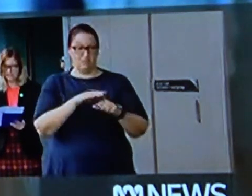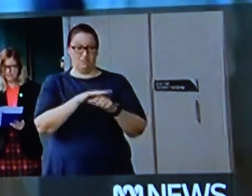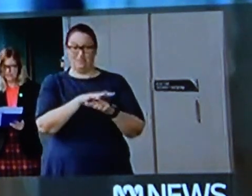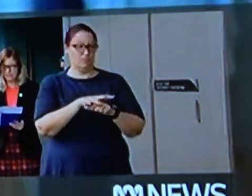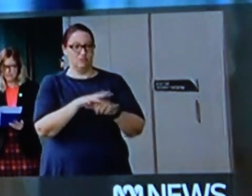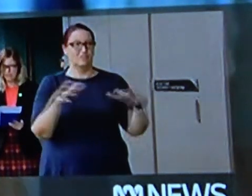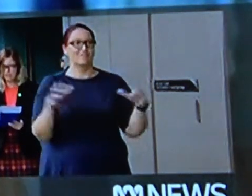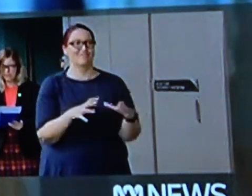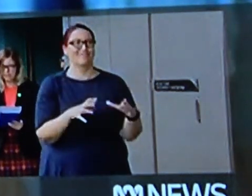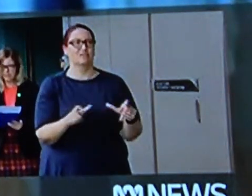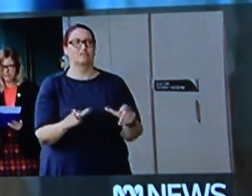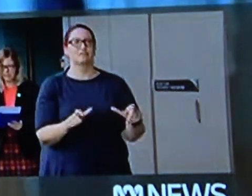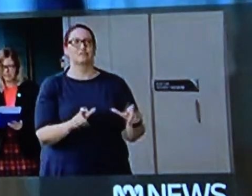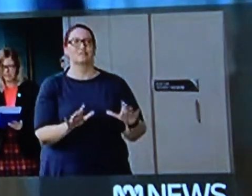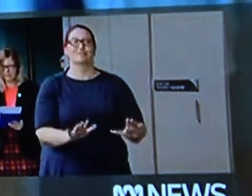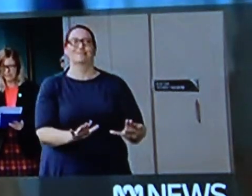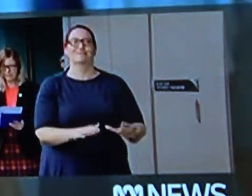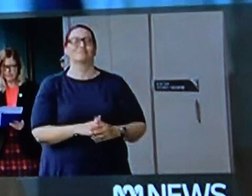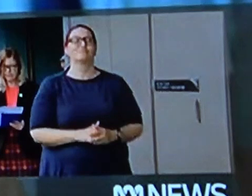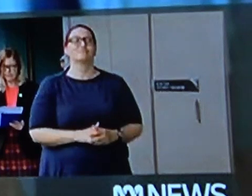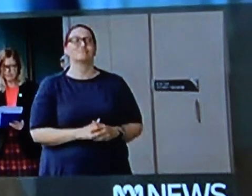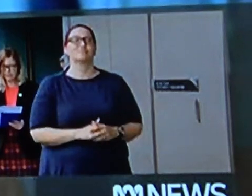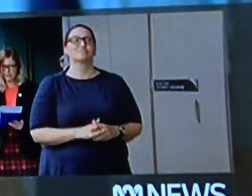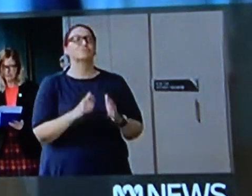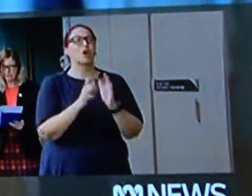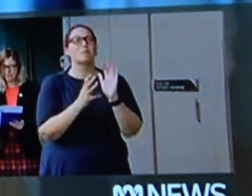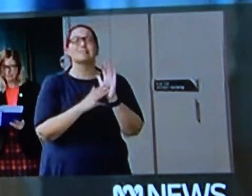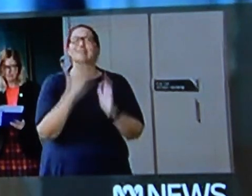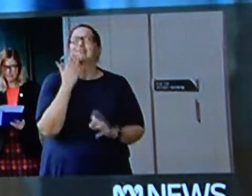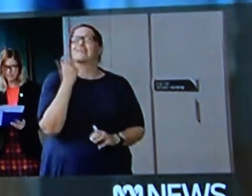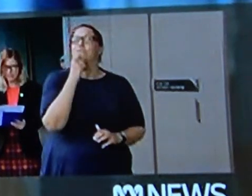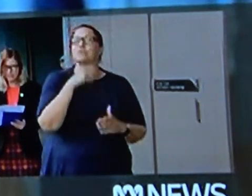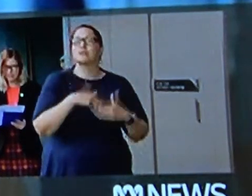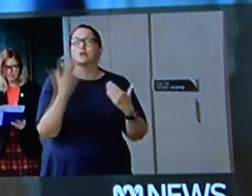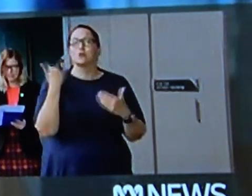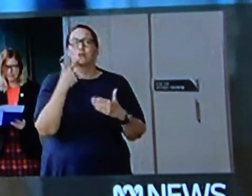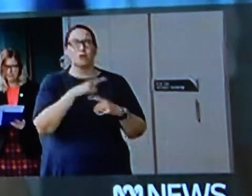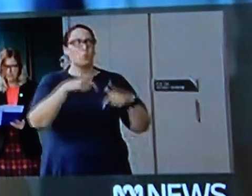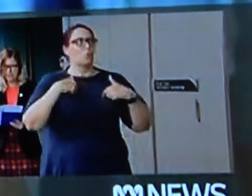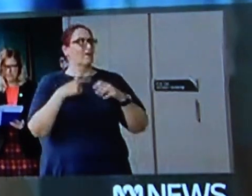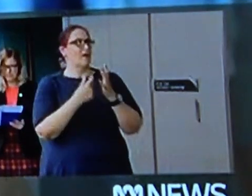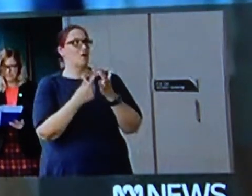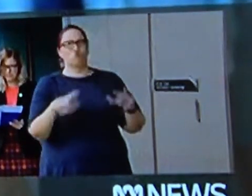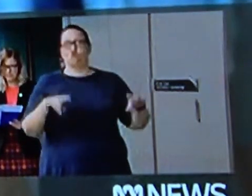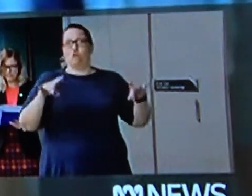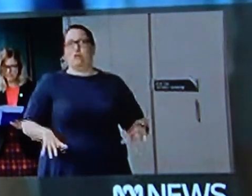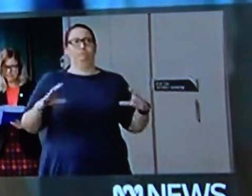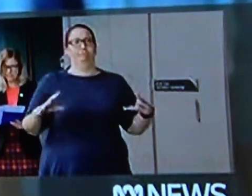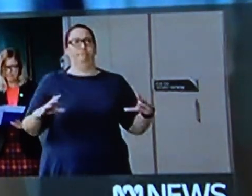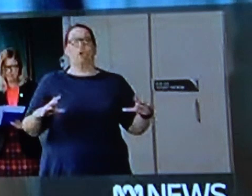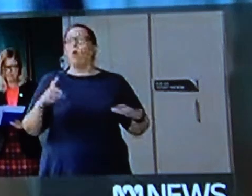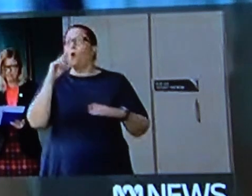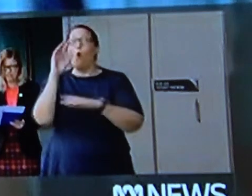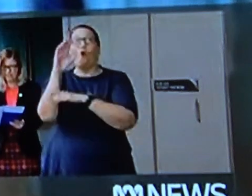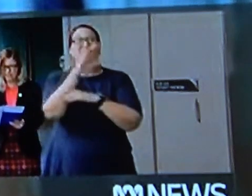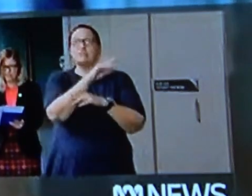days ago. We are Australian. Every system in Australia, every state in Australia is different to what's happening overseas. We do look to